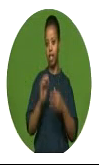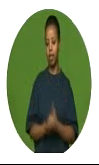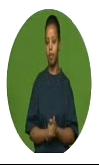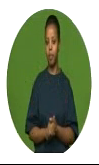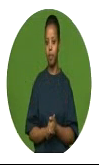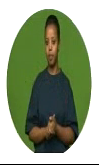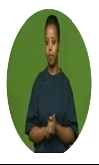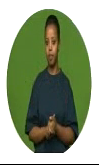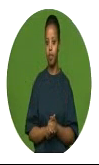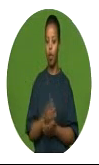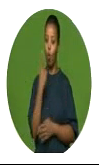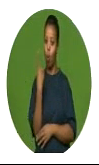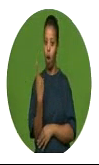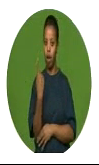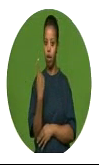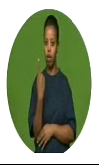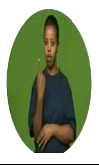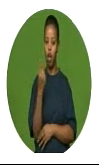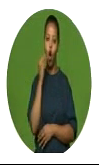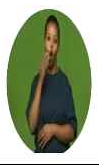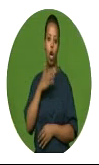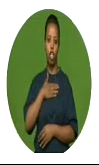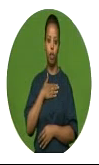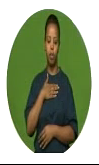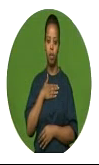sales. 1. Ownership.